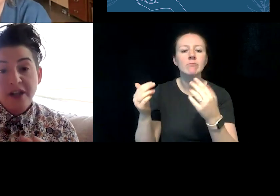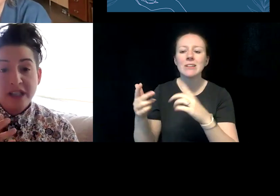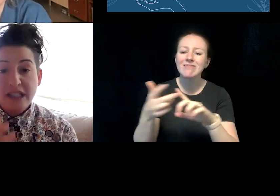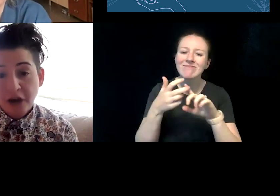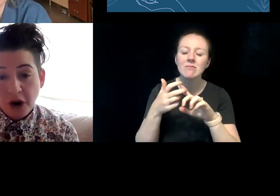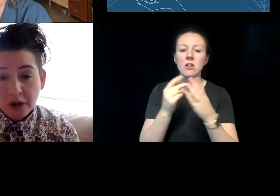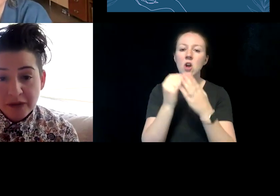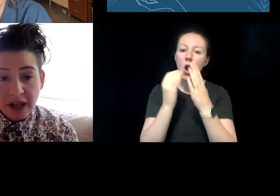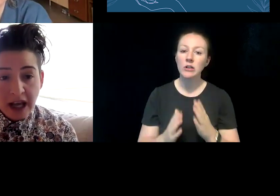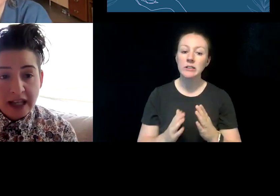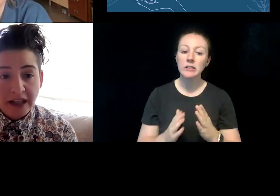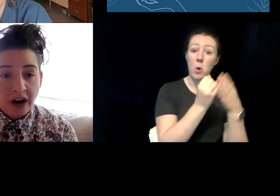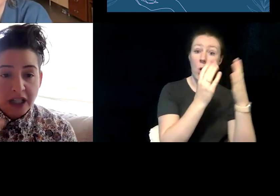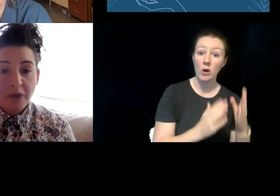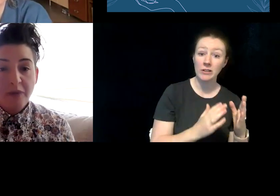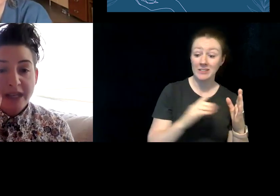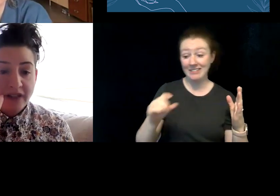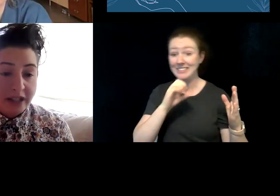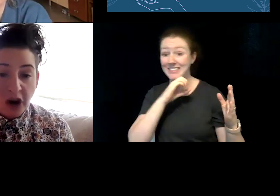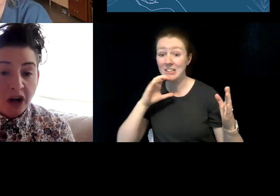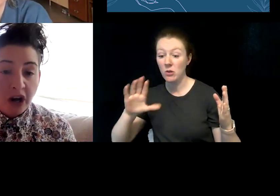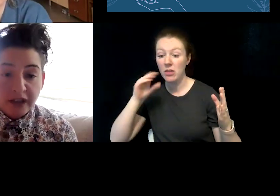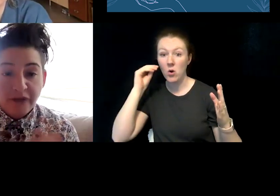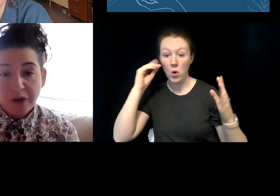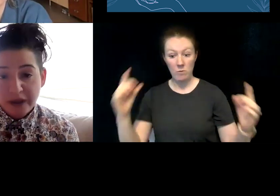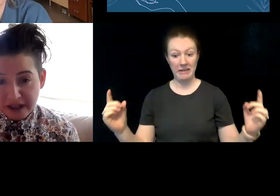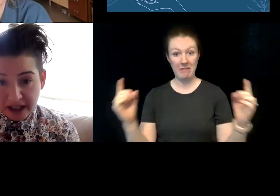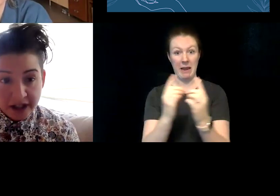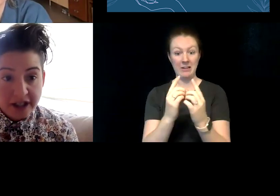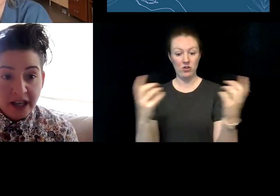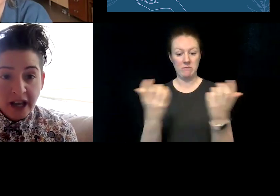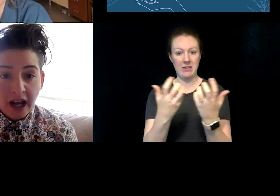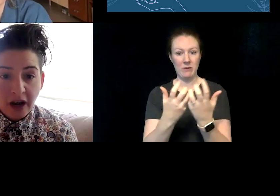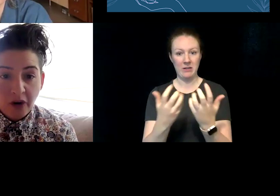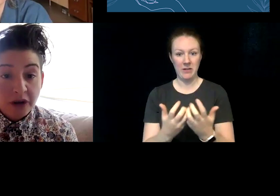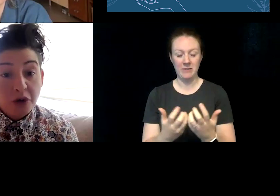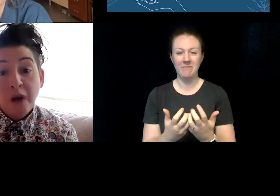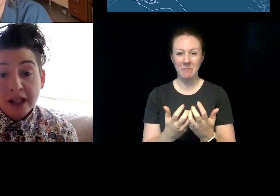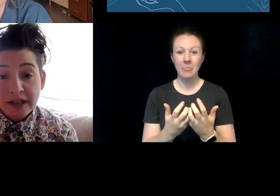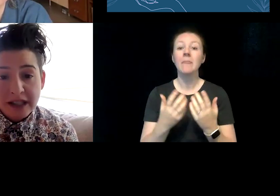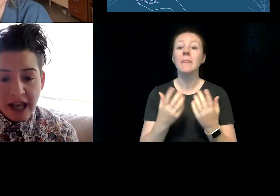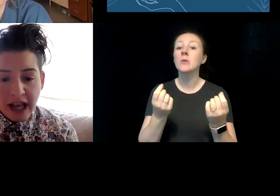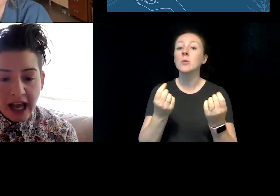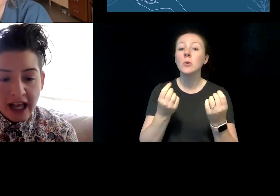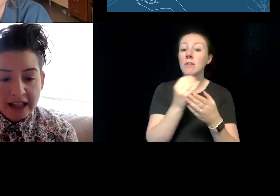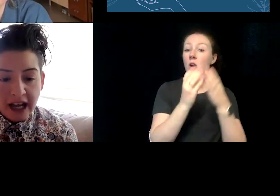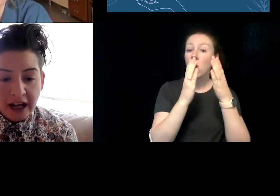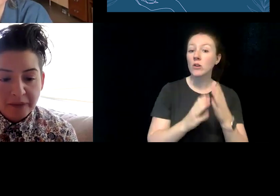with seniors in senior homes, and the artists would basically talk on the phone with the seniors over 2 months